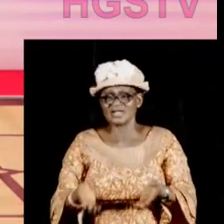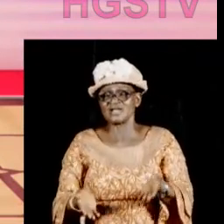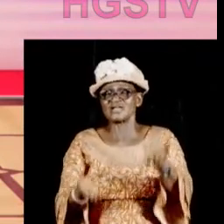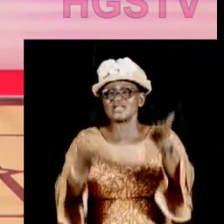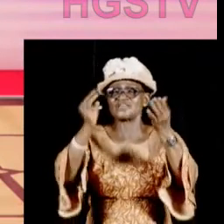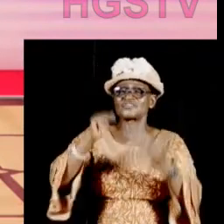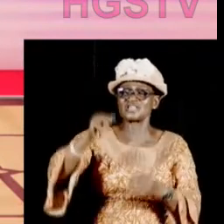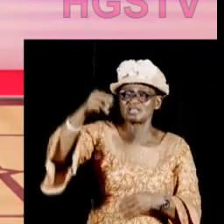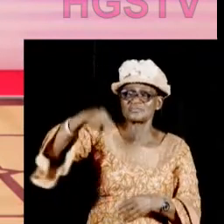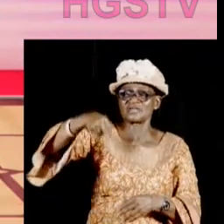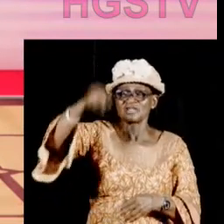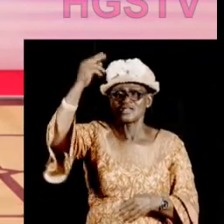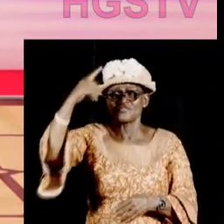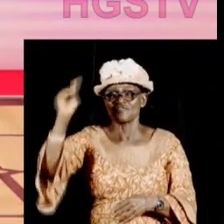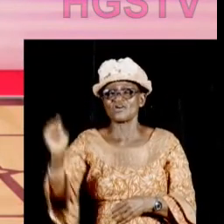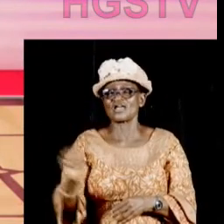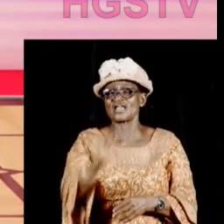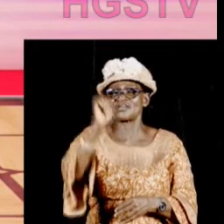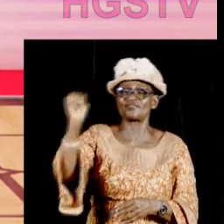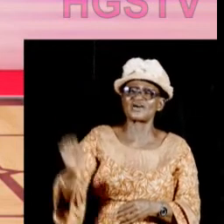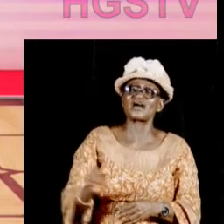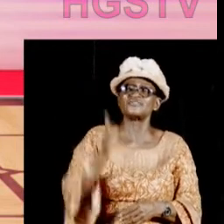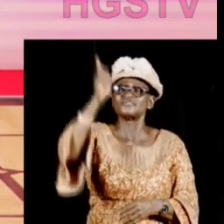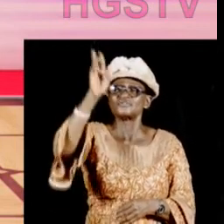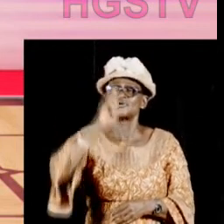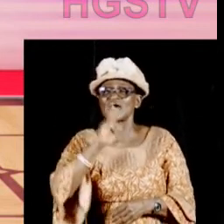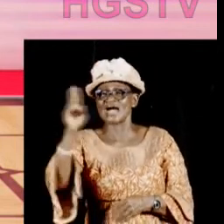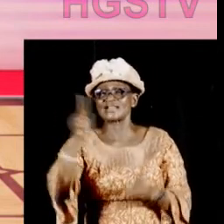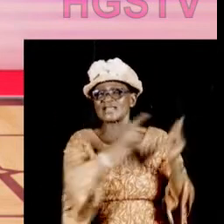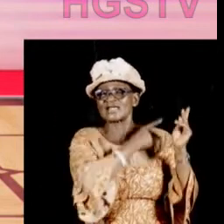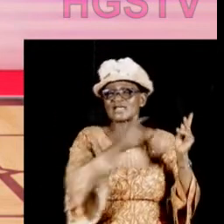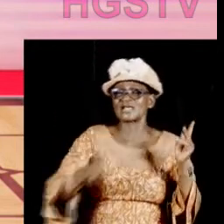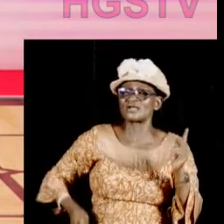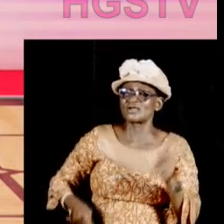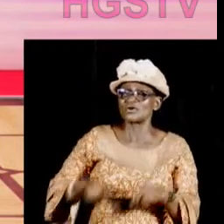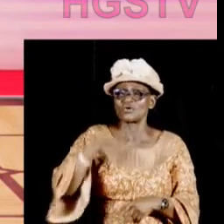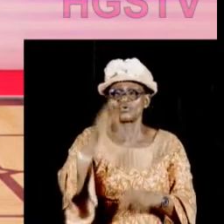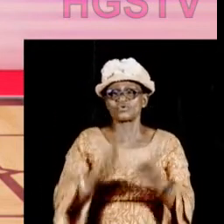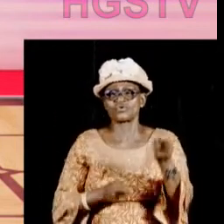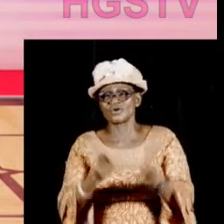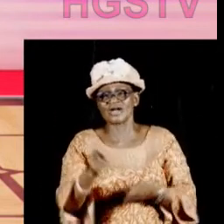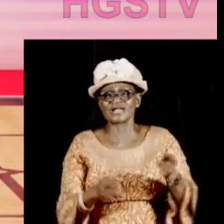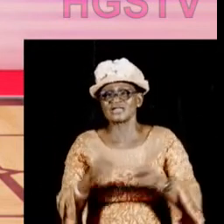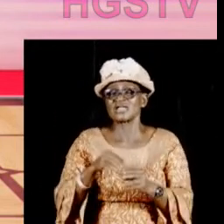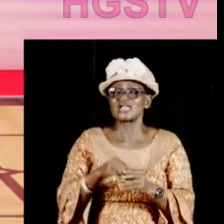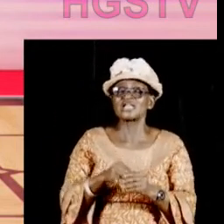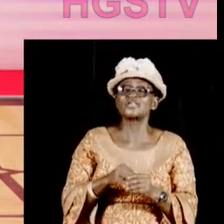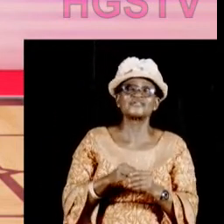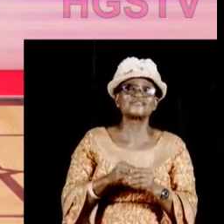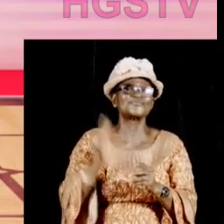high. Forever you are the King who reigns in awesome